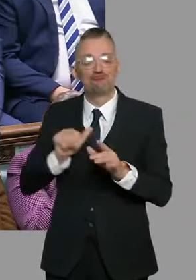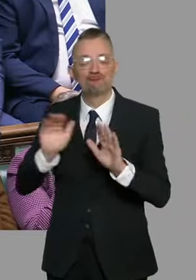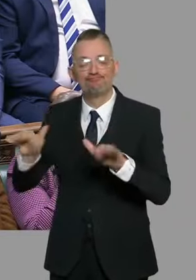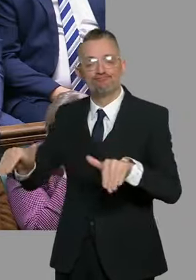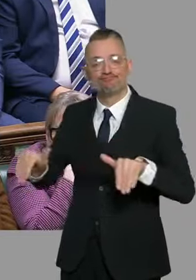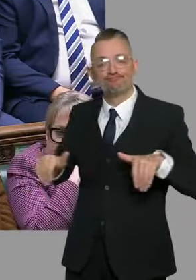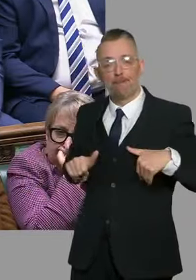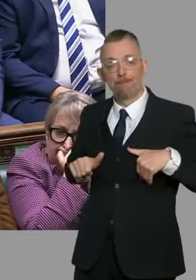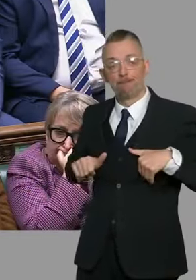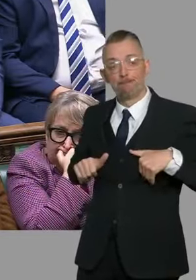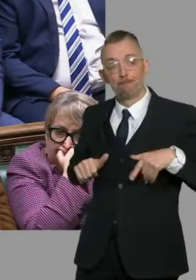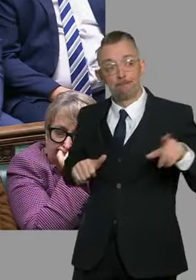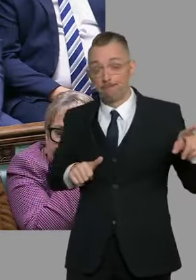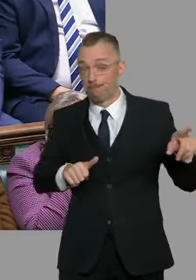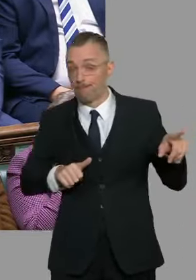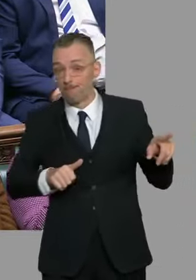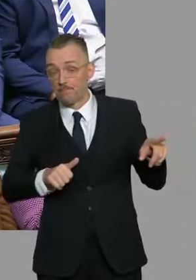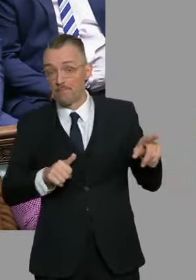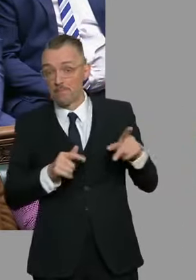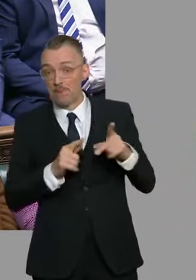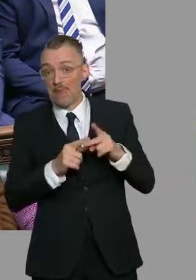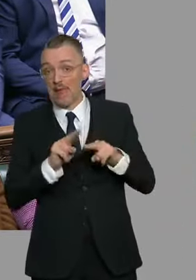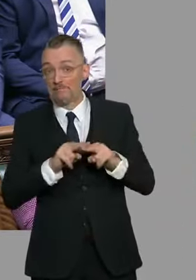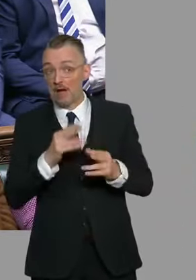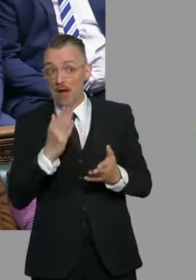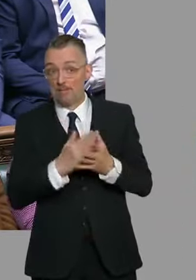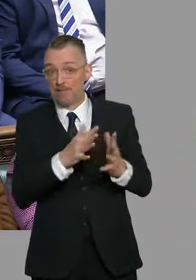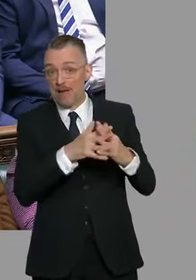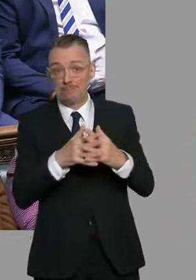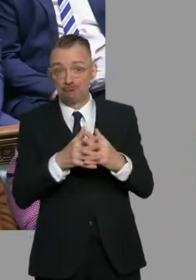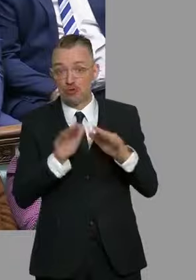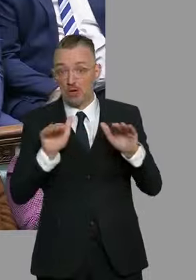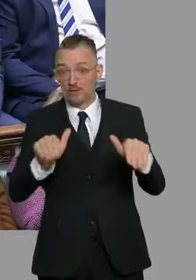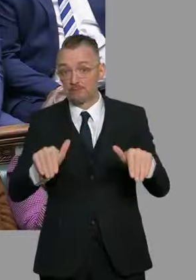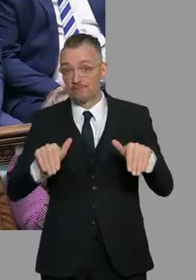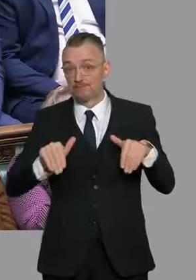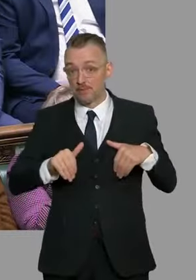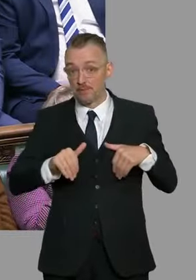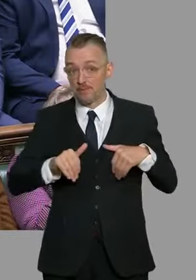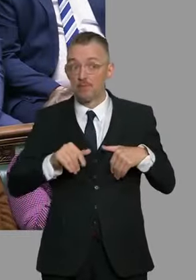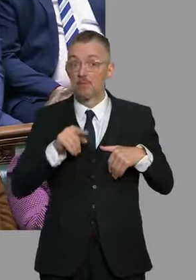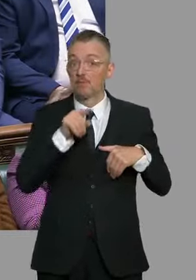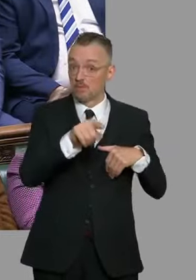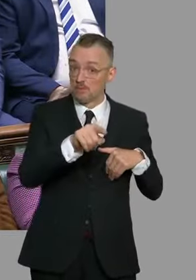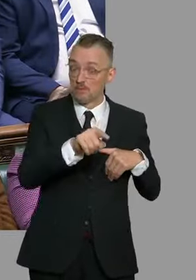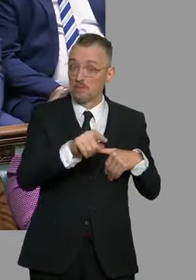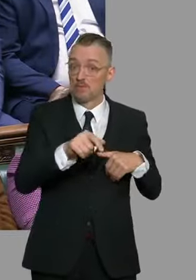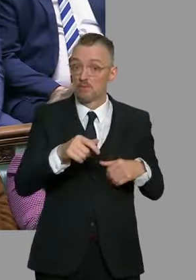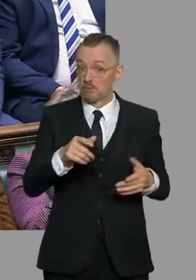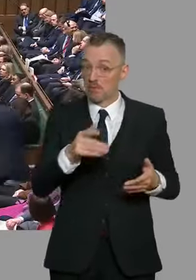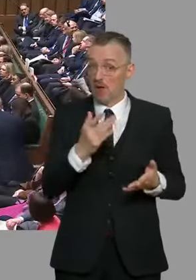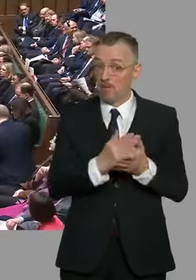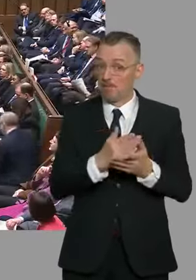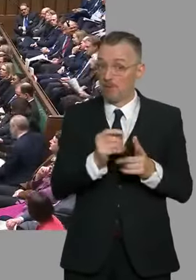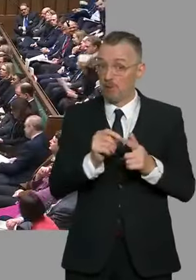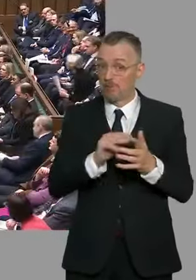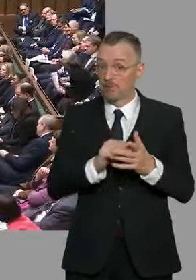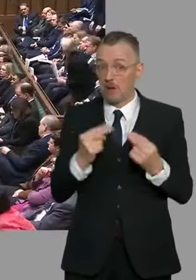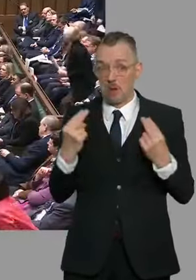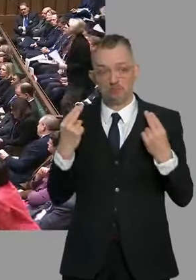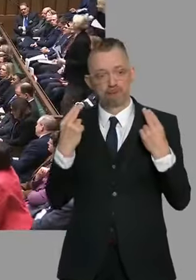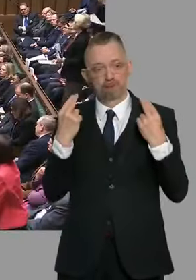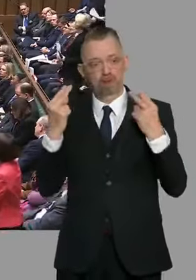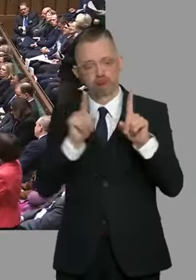steps away, will he step up and work with other allies to provide British leadership over Syria?